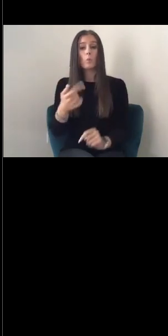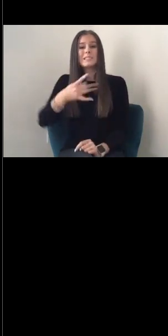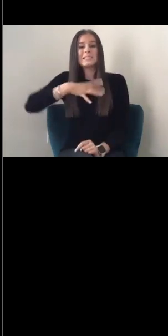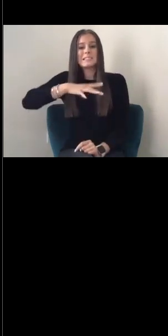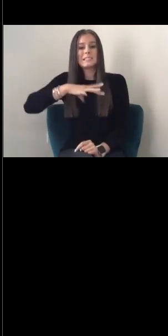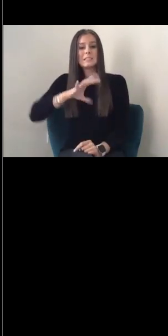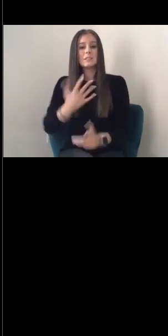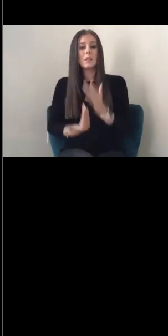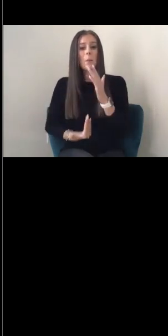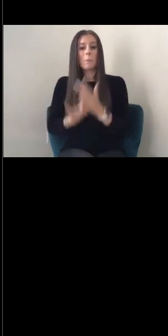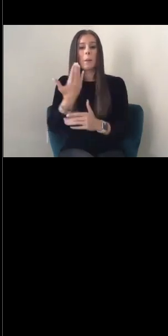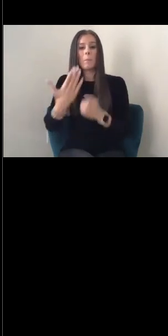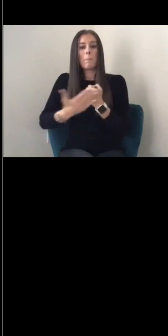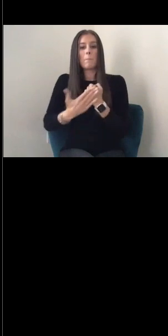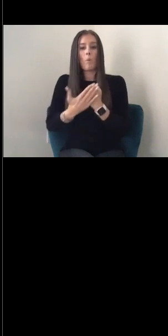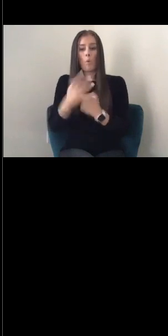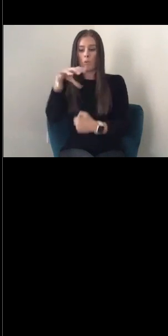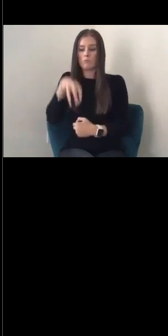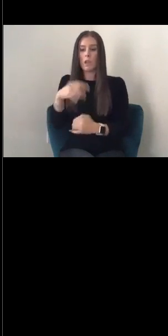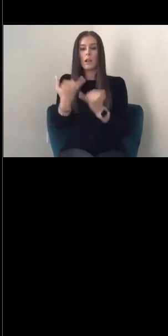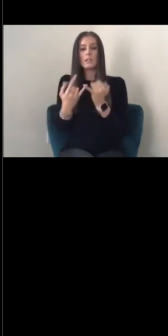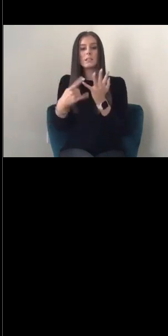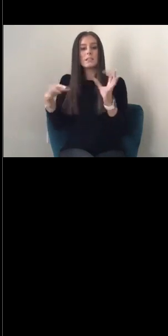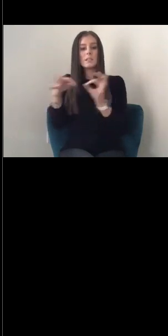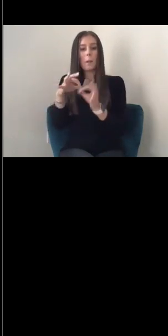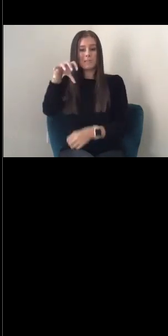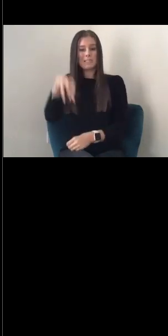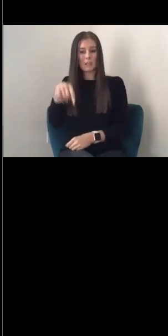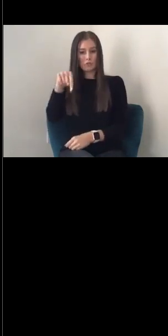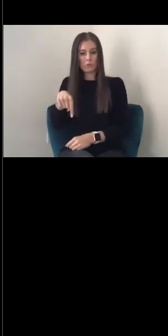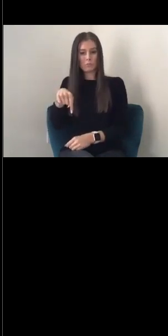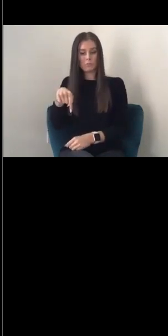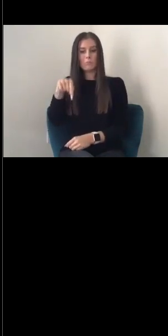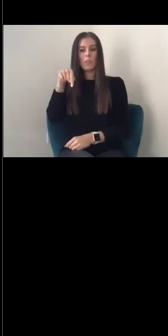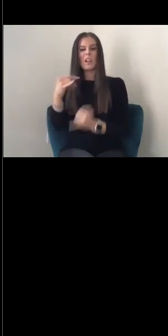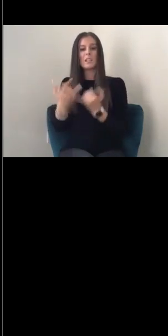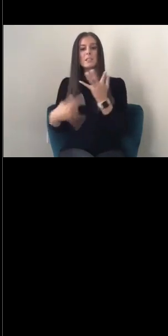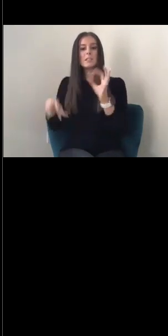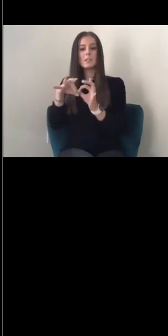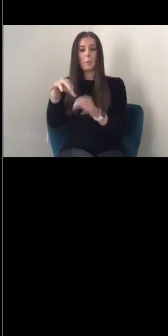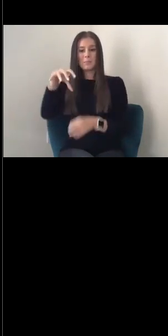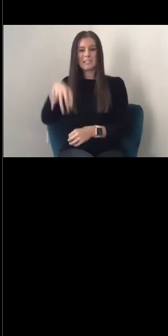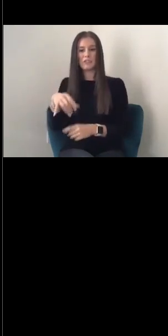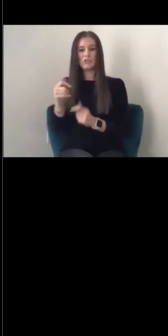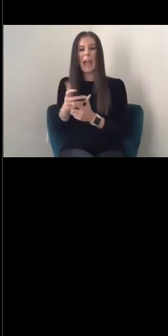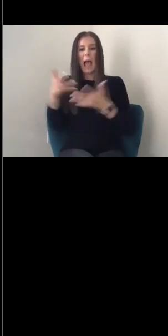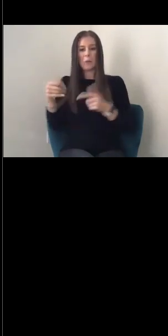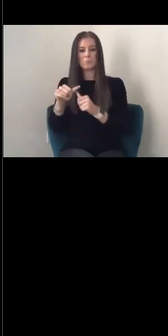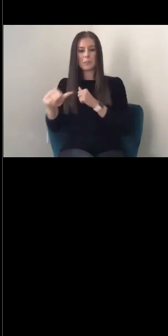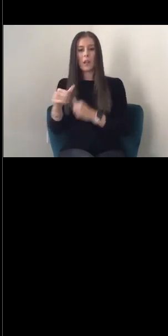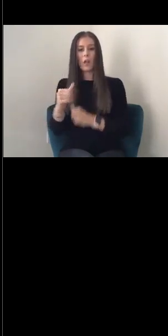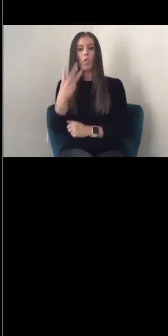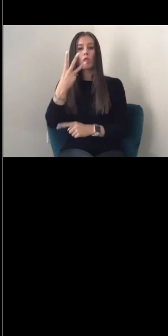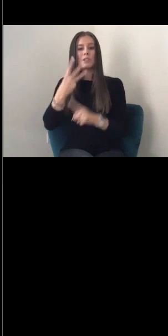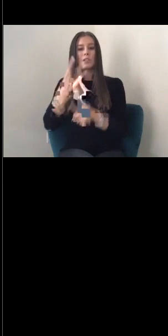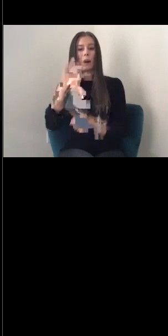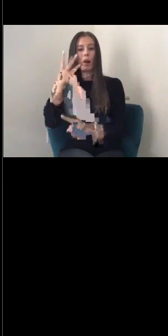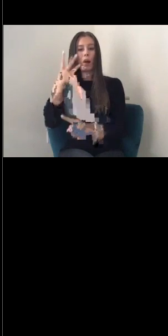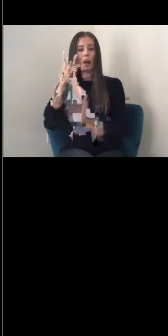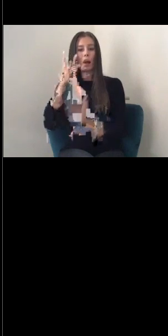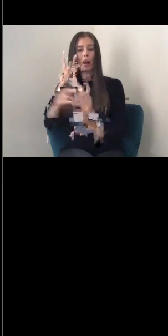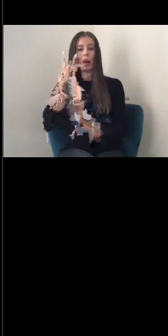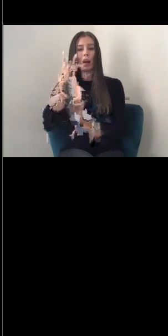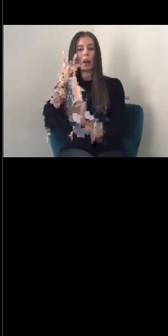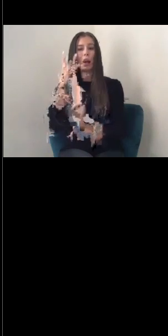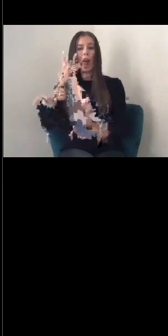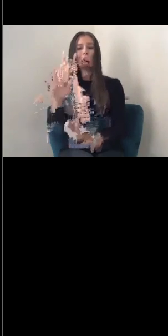new small substations along the route. Substations will be approximately 3 meters wide by 3 meters long and around